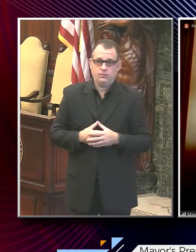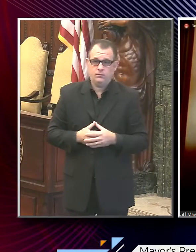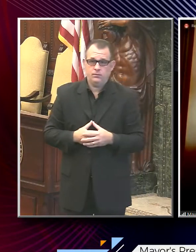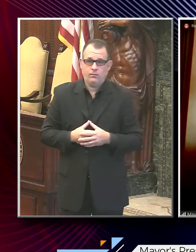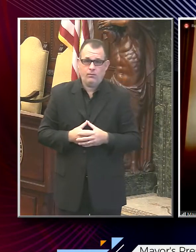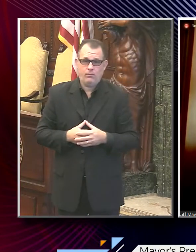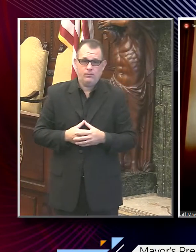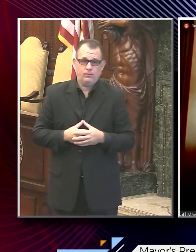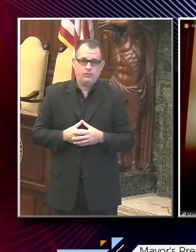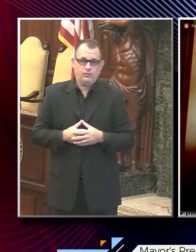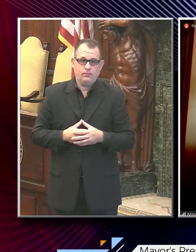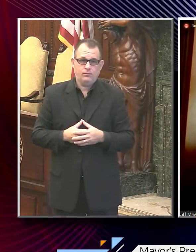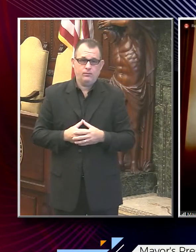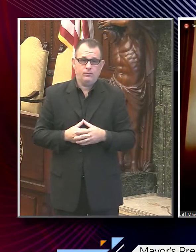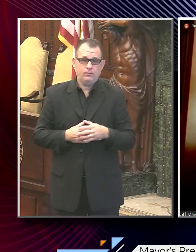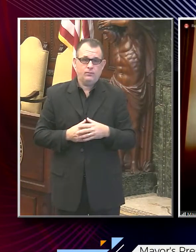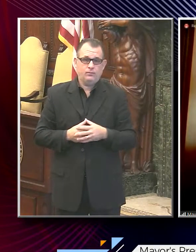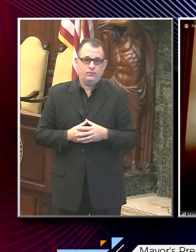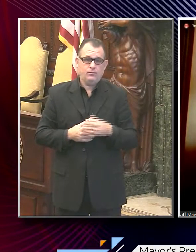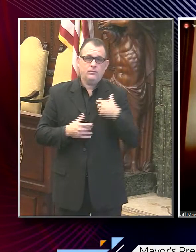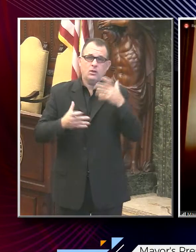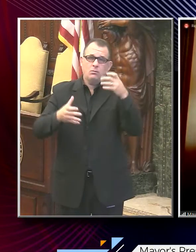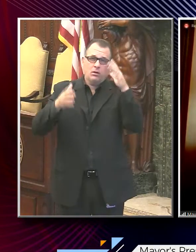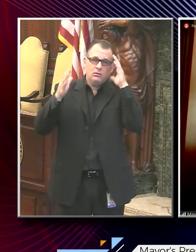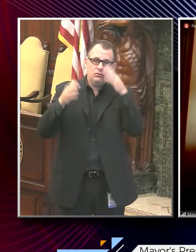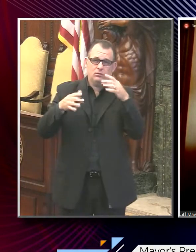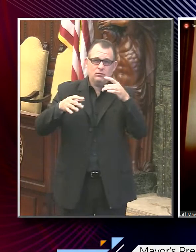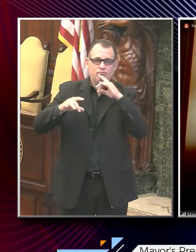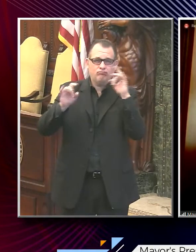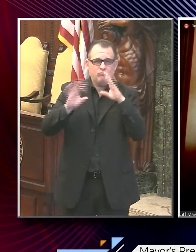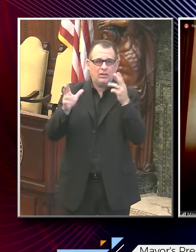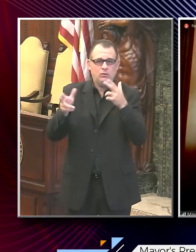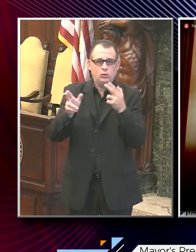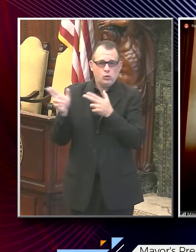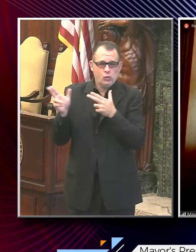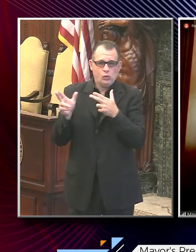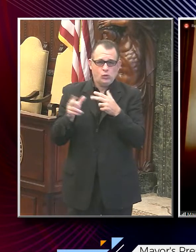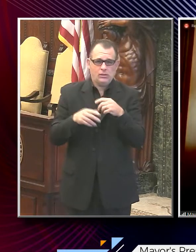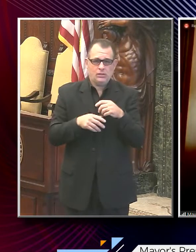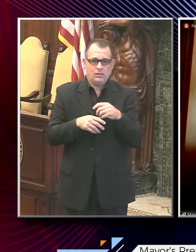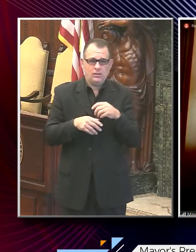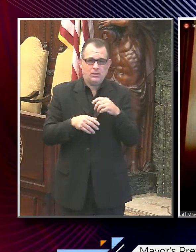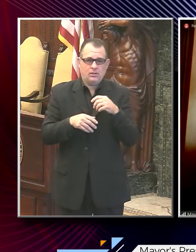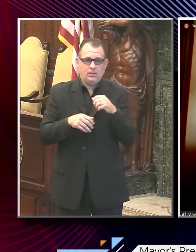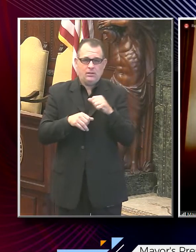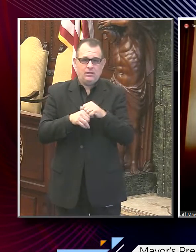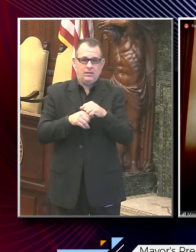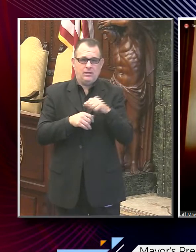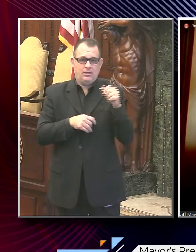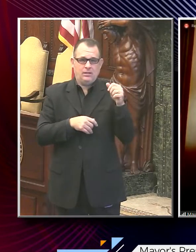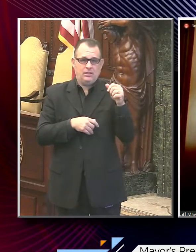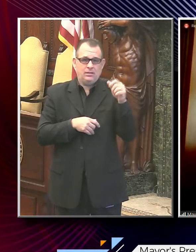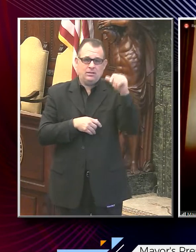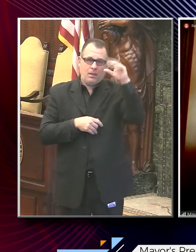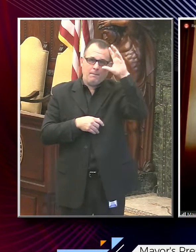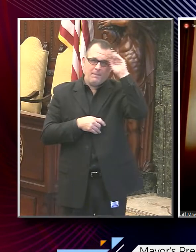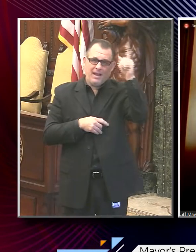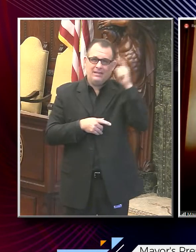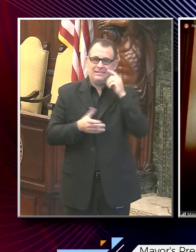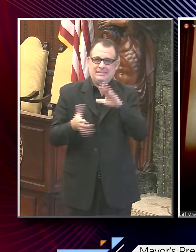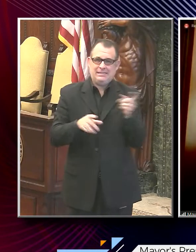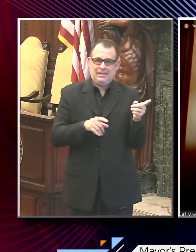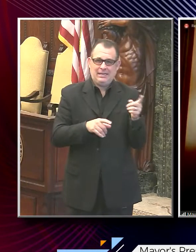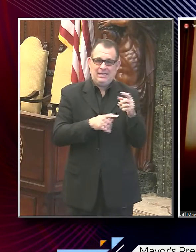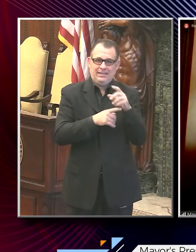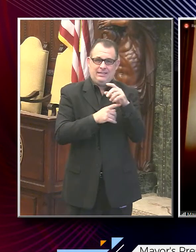tragic shooting of Jacob Blake at the hands of police in Kenosha, Wisconsin. There are no words to express the pain that this incident brings to all of us,